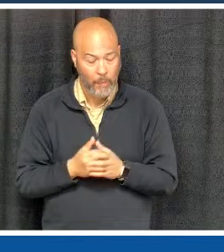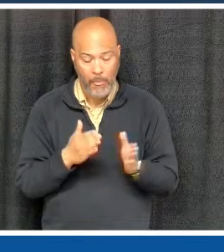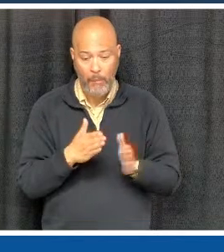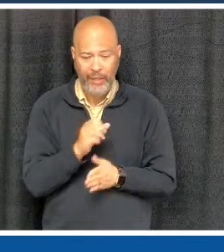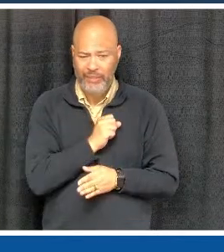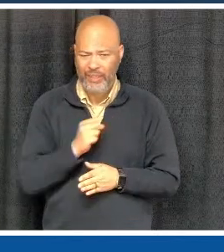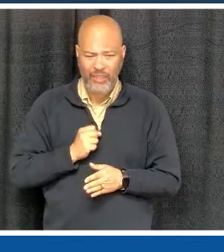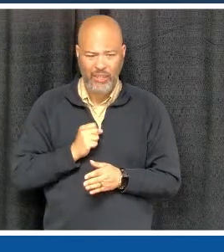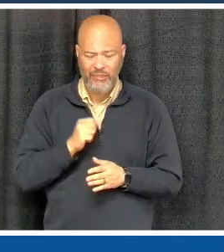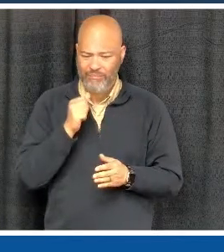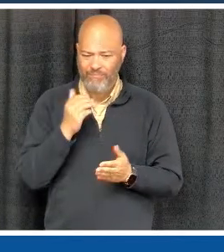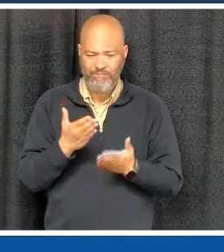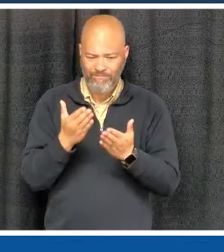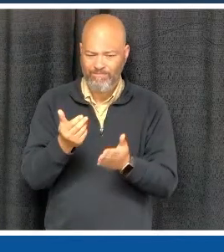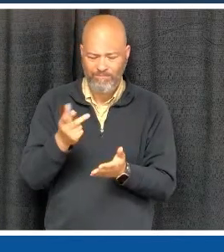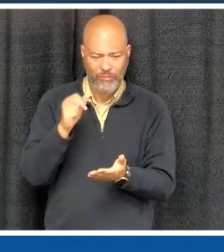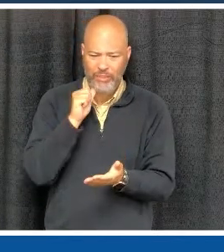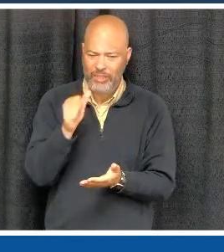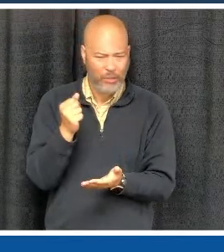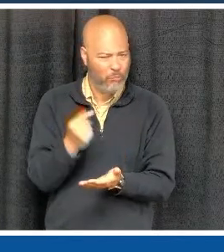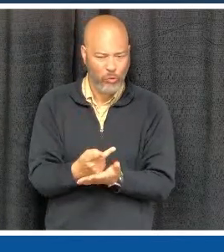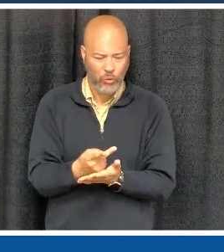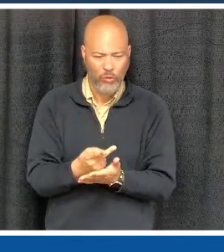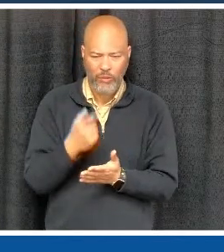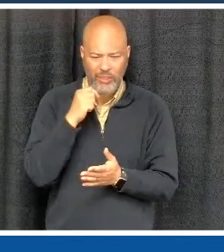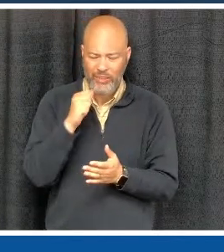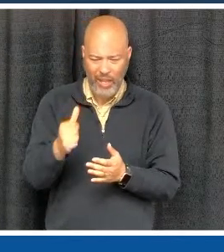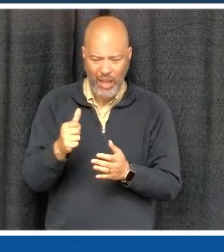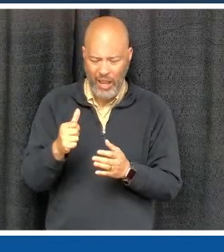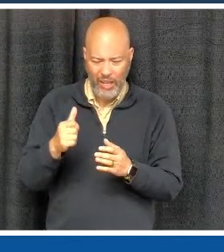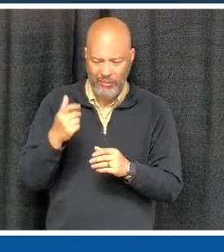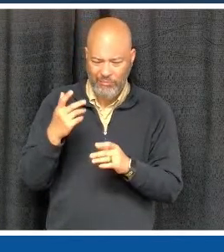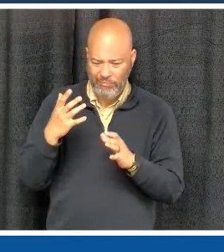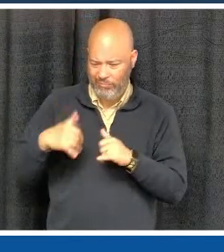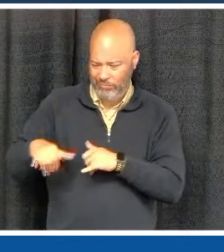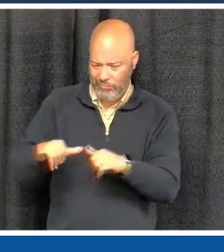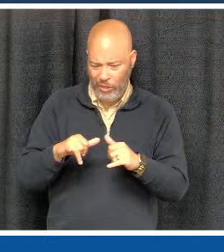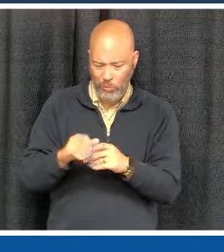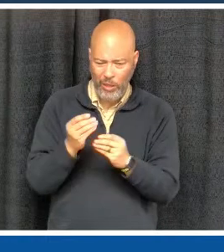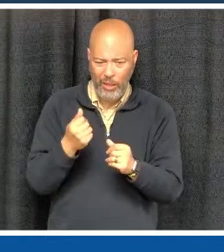staff recommends disapproval. The proposed zoning request is inconsistent with the land use plan.